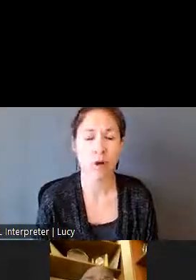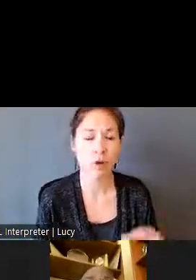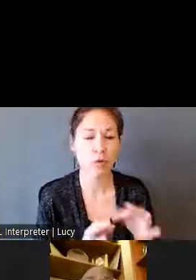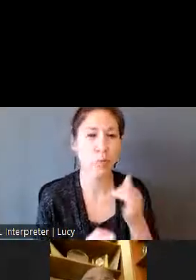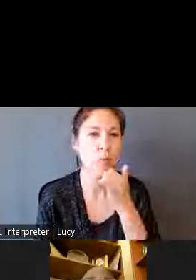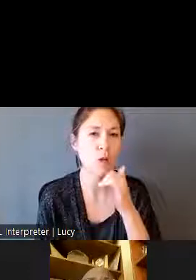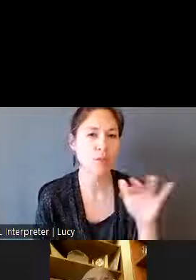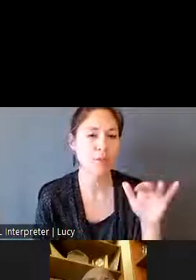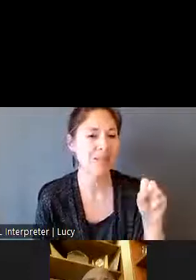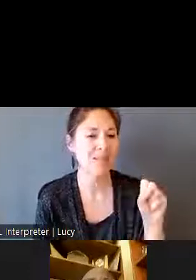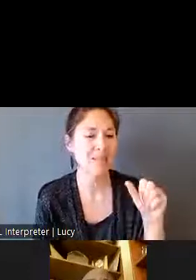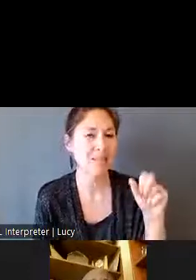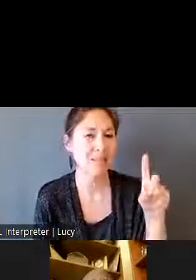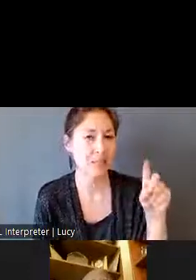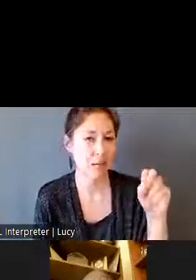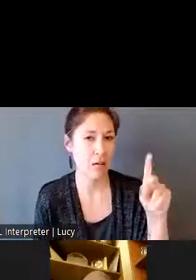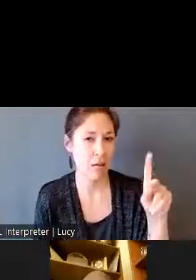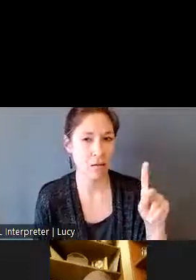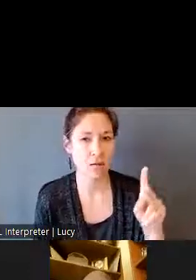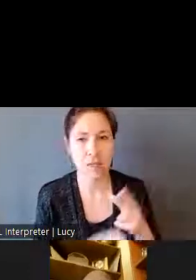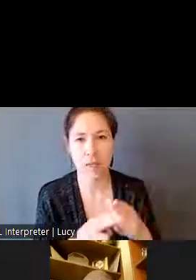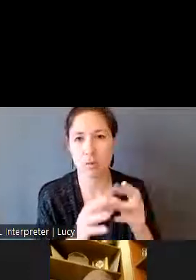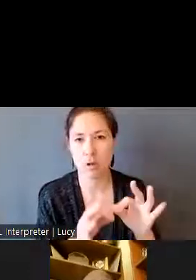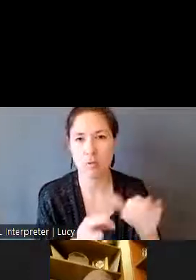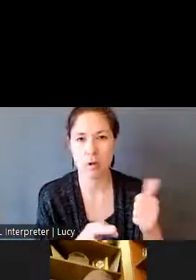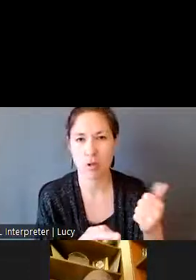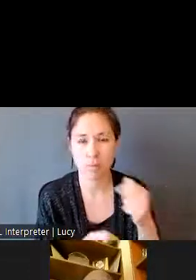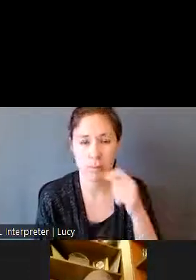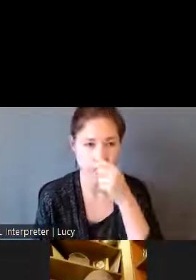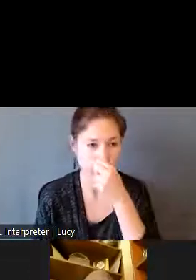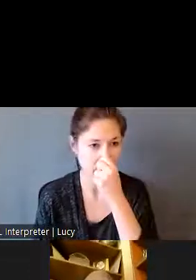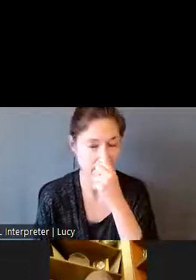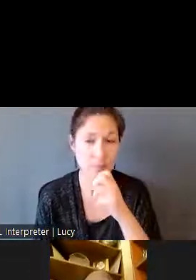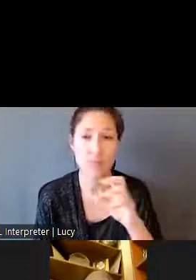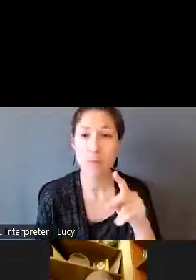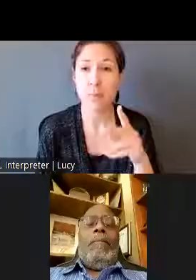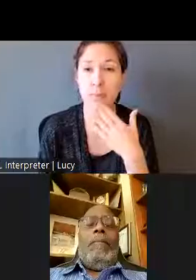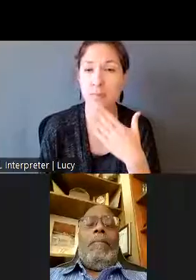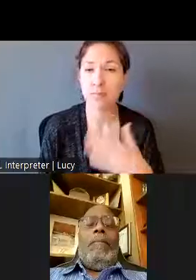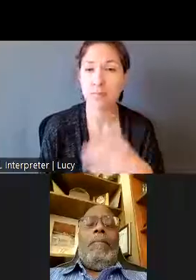Kounye a gain accès à réunion en créole haïtien. Thank you.